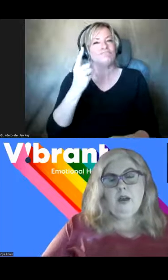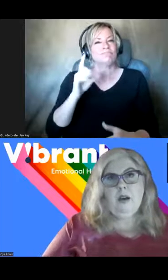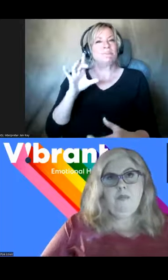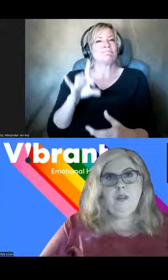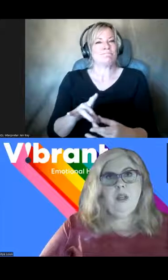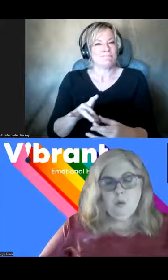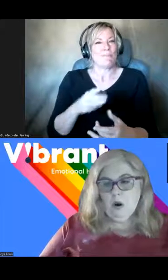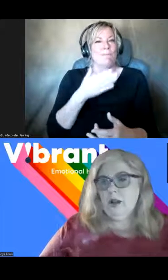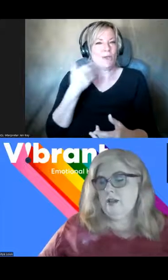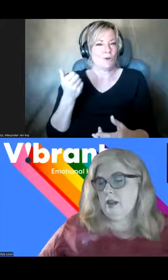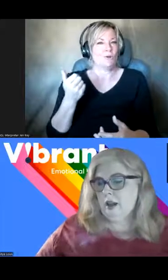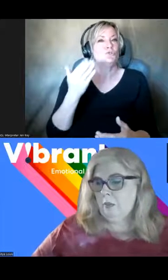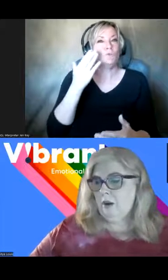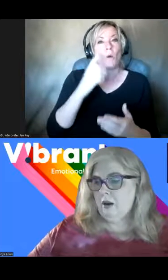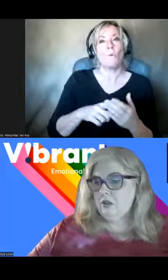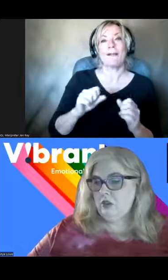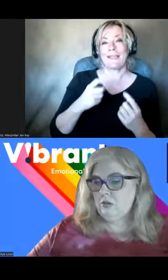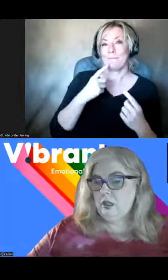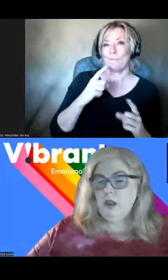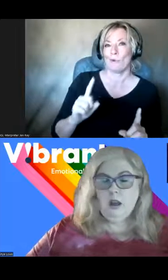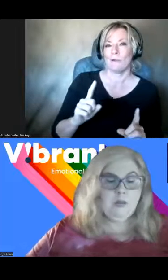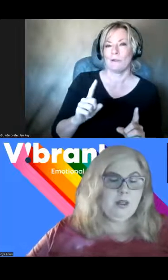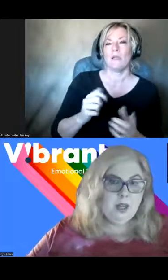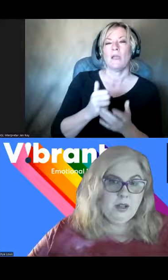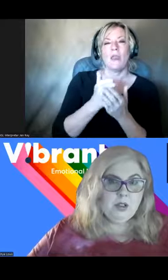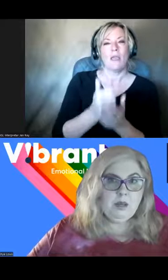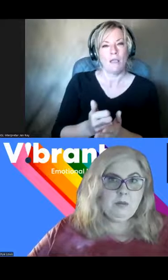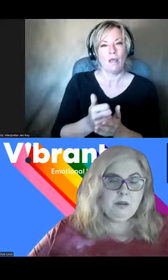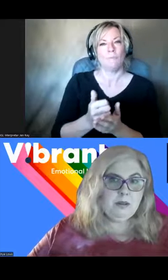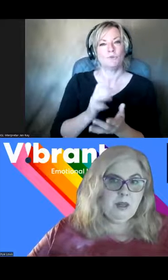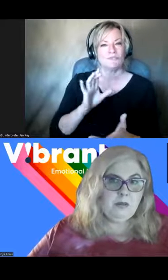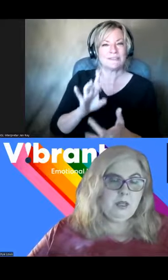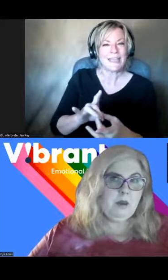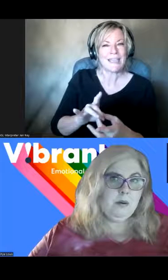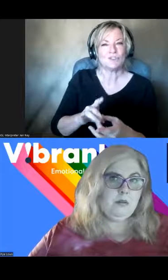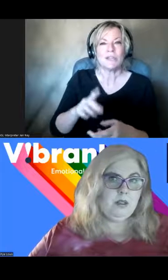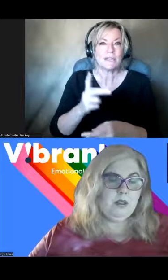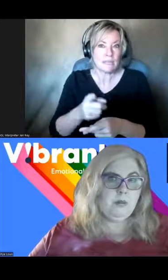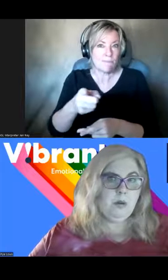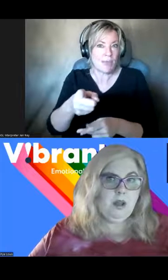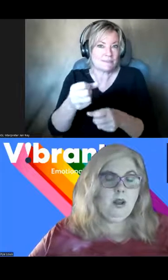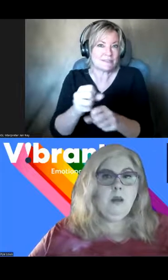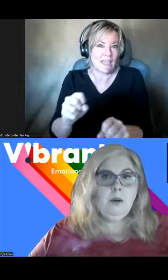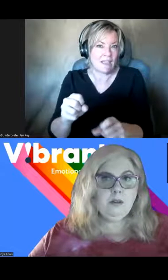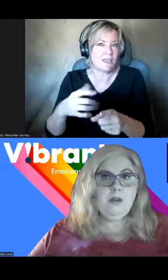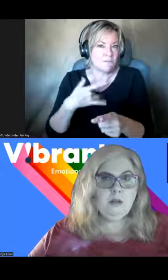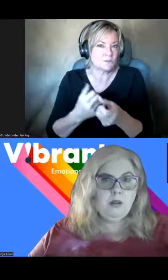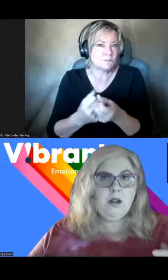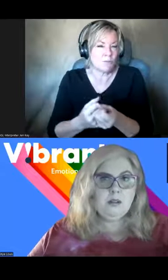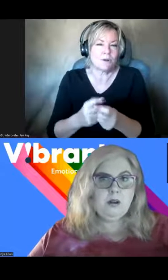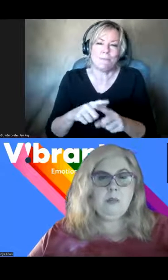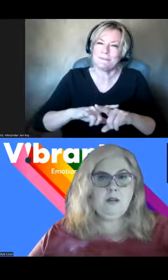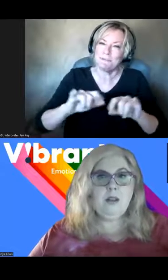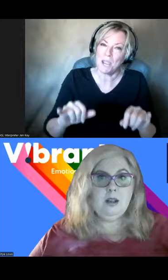actually can work and can help to engage, to keep that person safe, to keep that person feeling supported, but also,